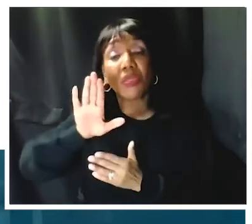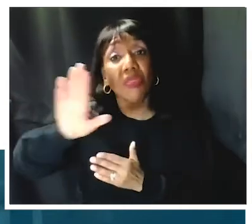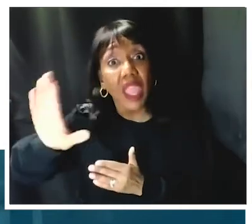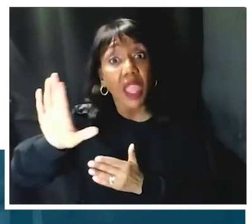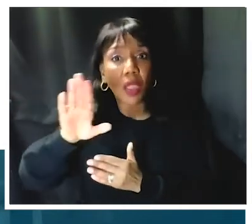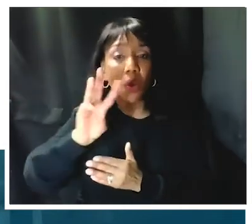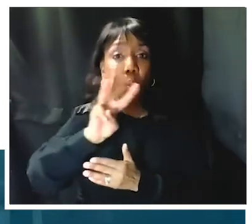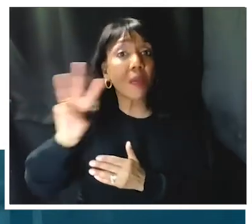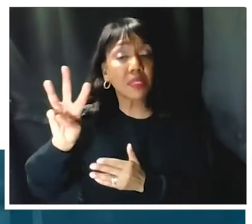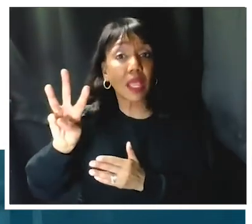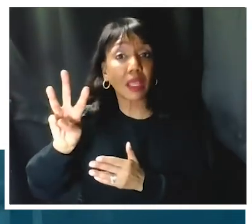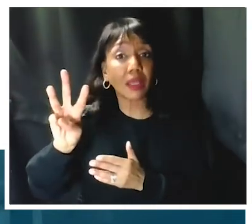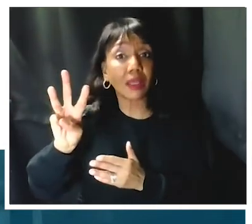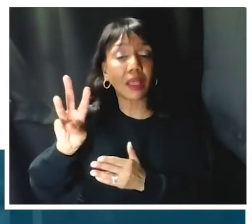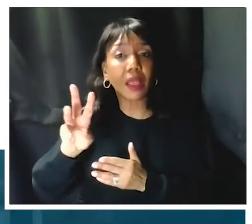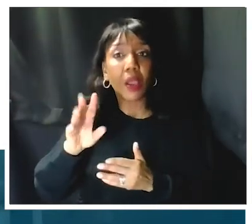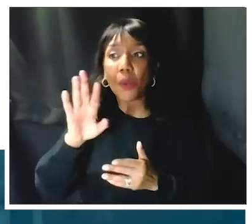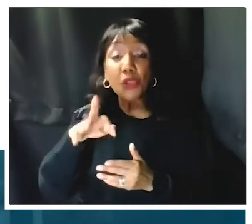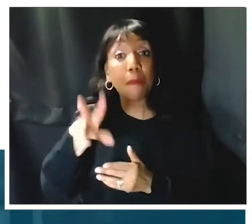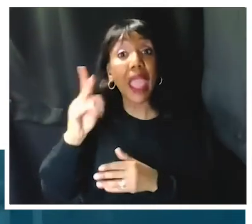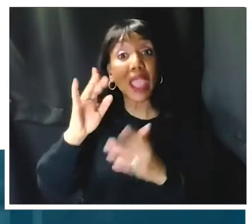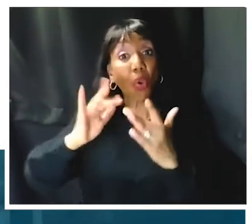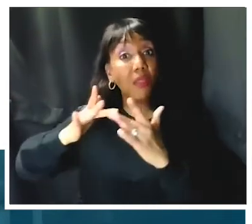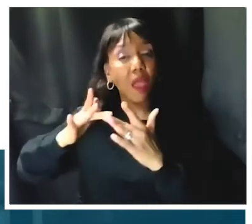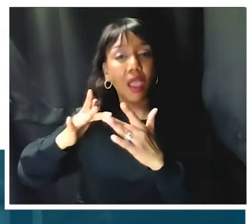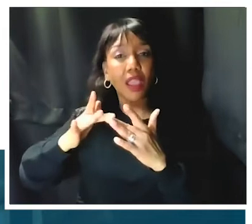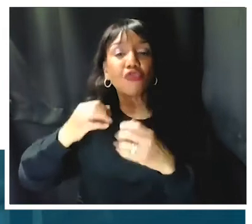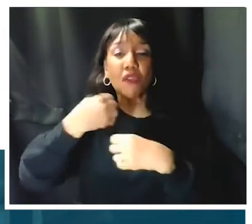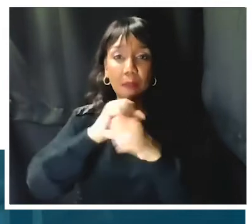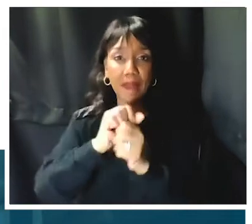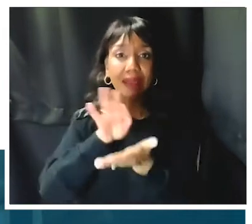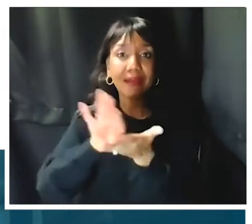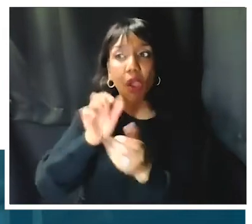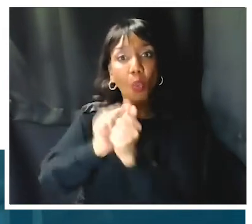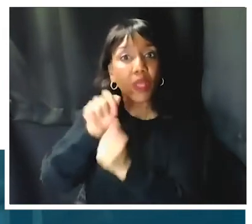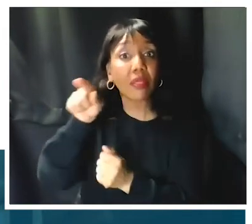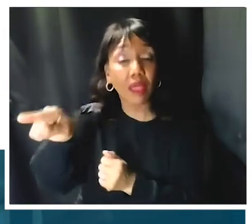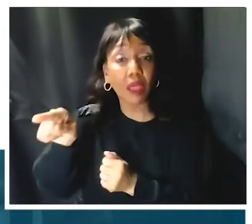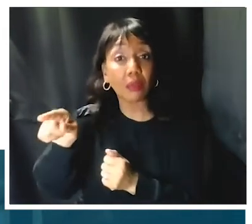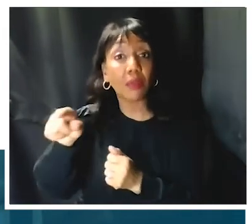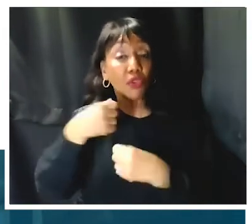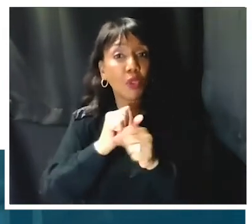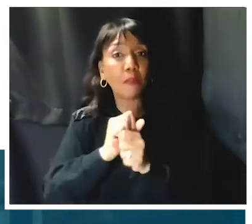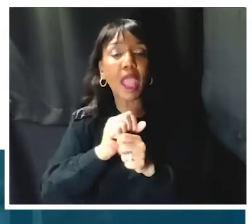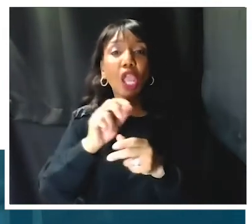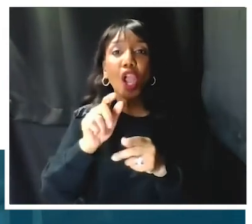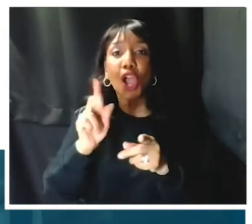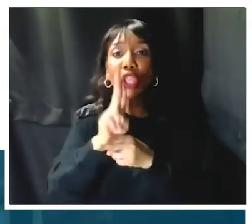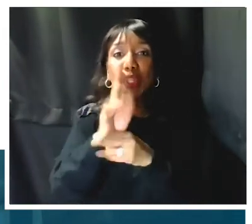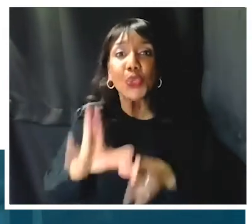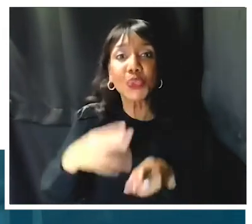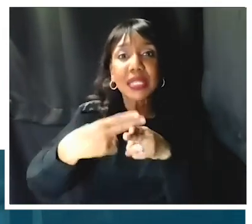website. When you bank online, you are required to create an account. You must create a username